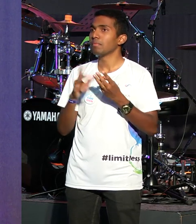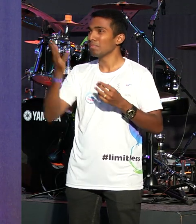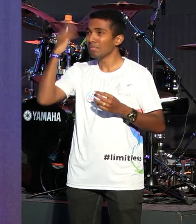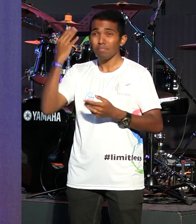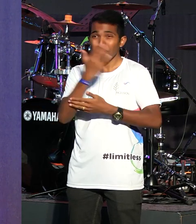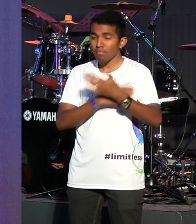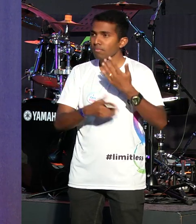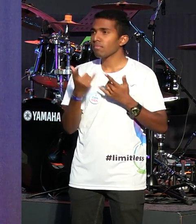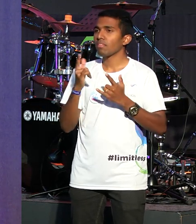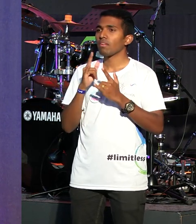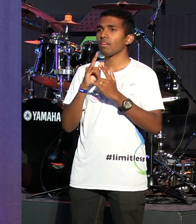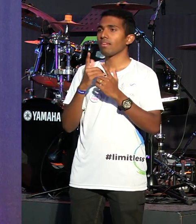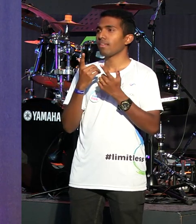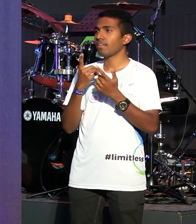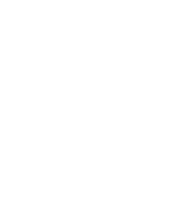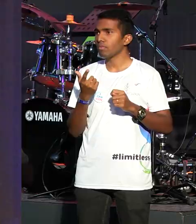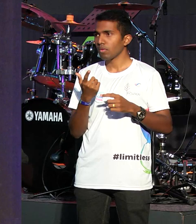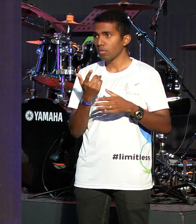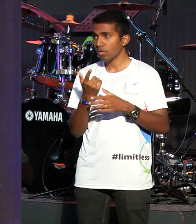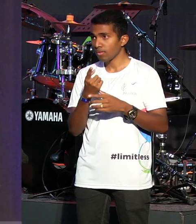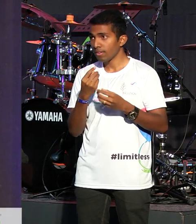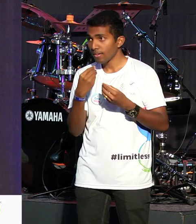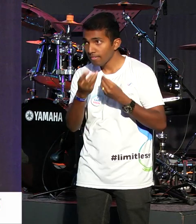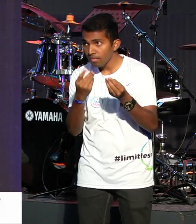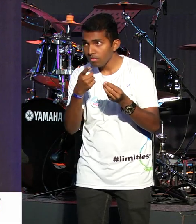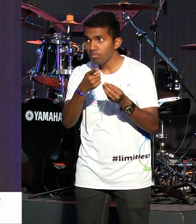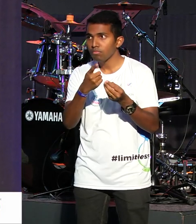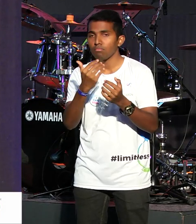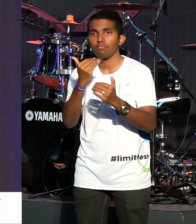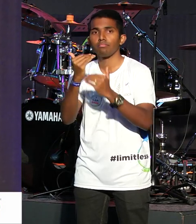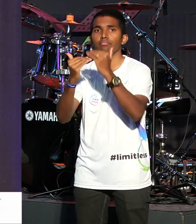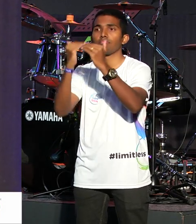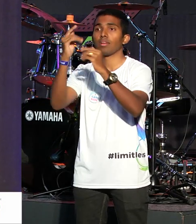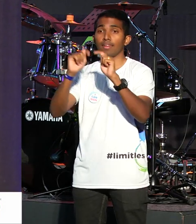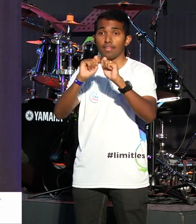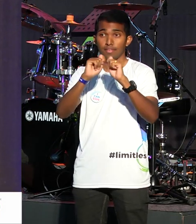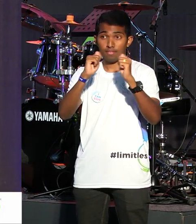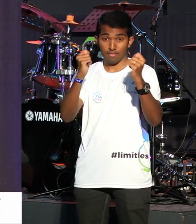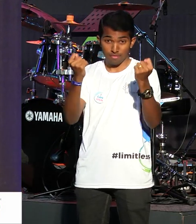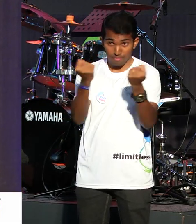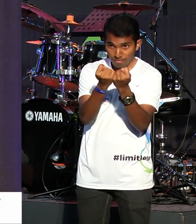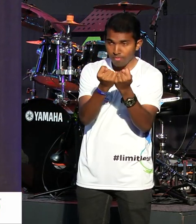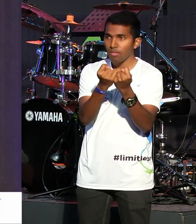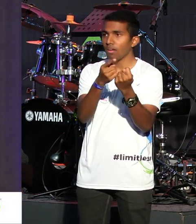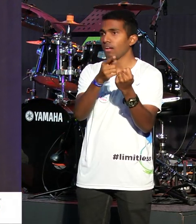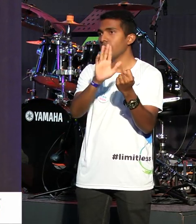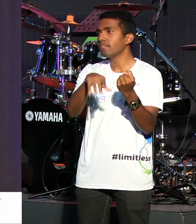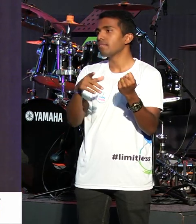just invited. And there's a difference. The best teams with the best results are when you have the most